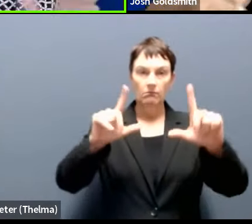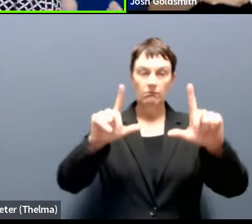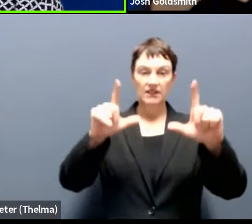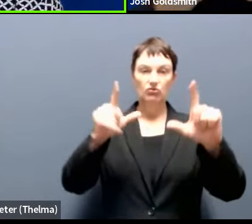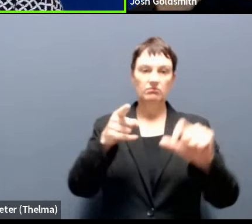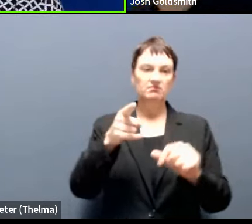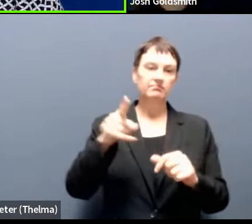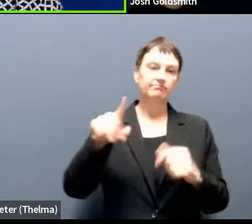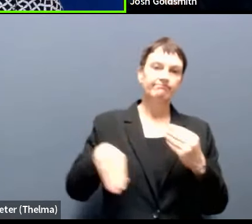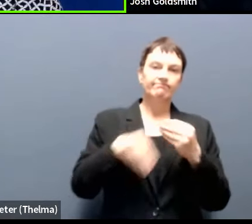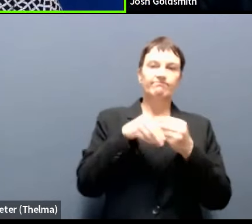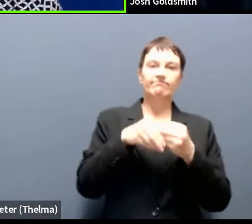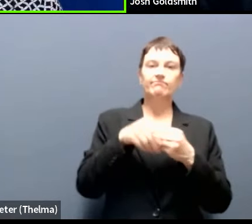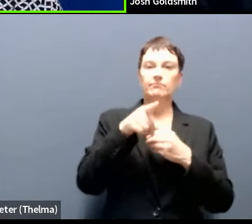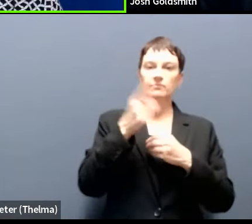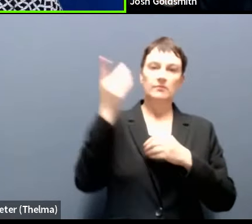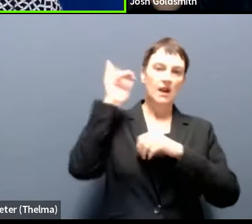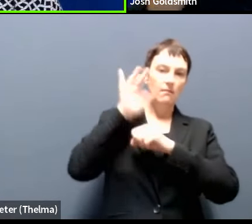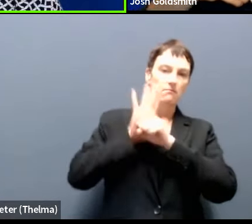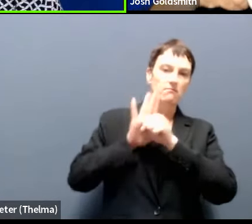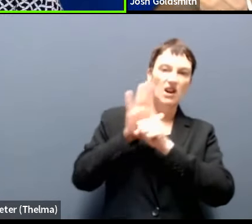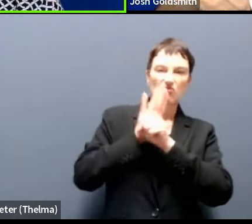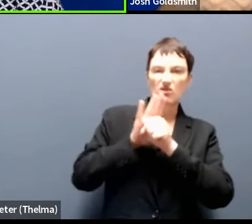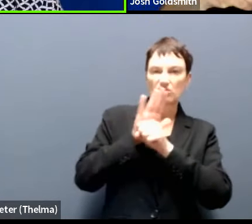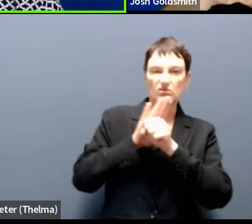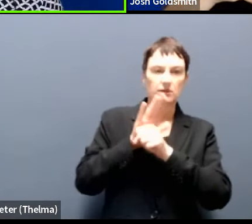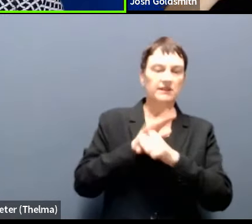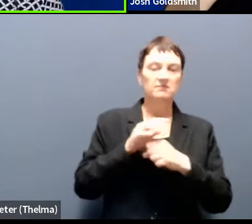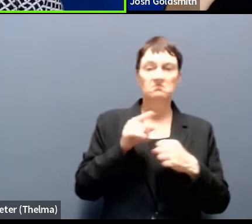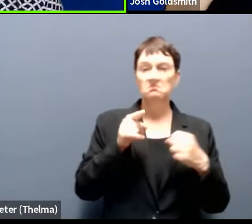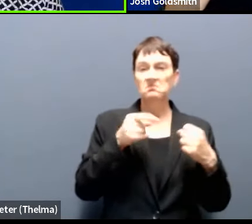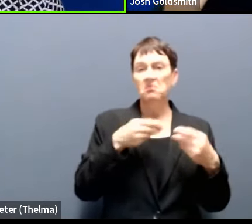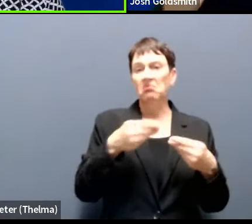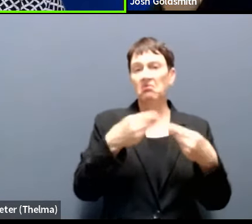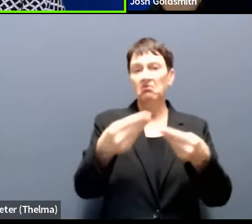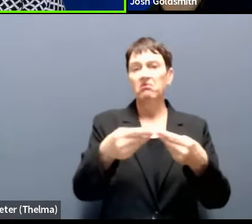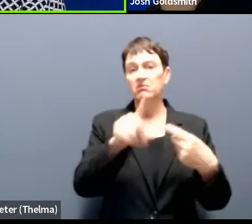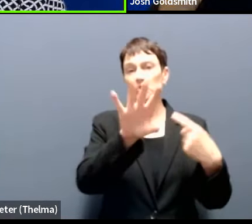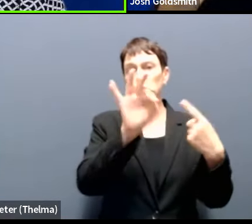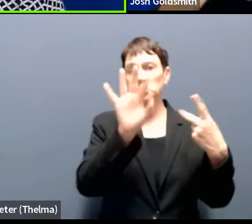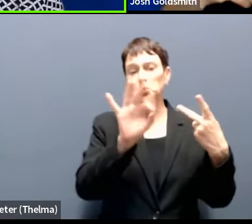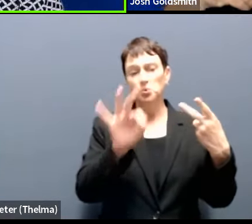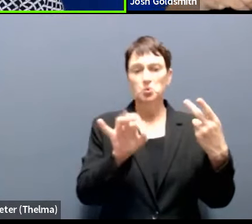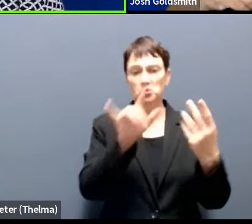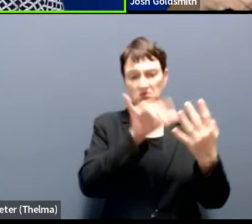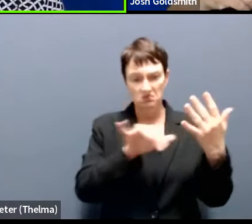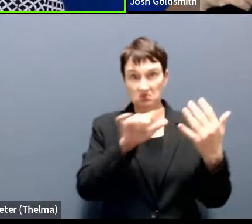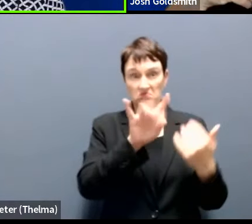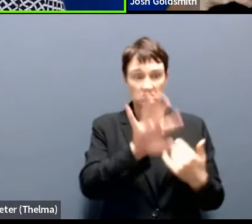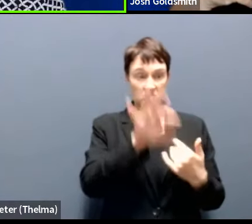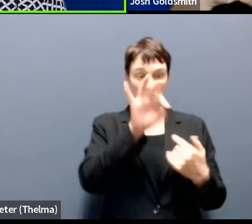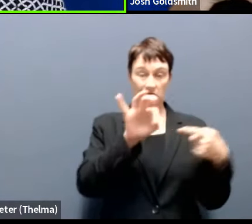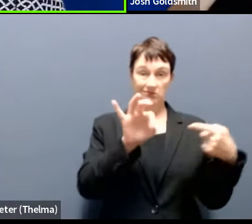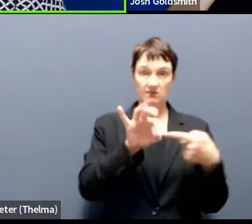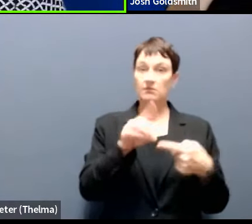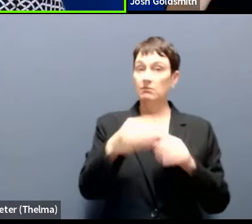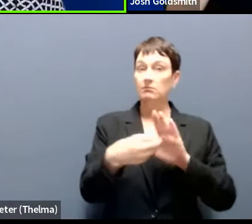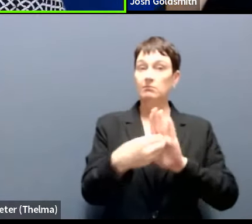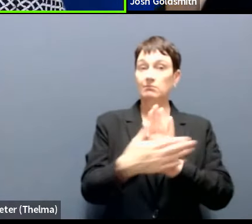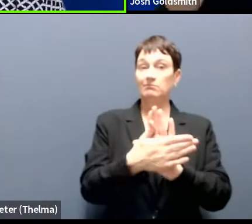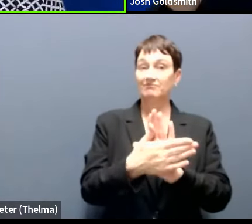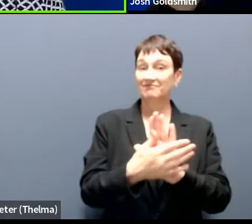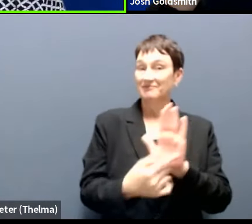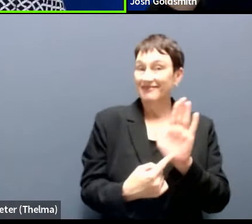you can pick backgrounds from some options there. And then you just post your badge on social media. Remember